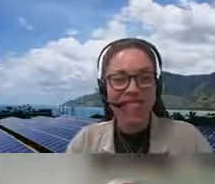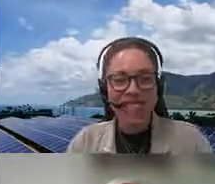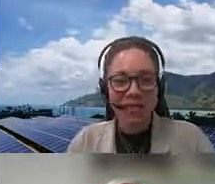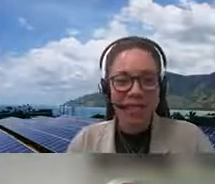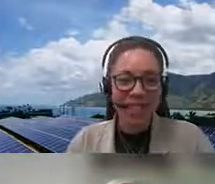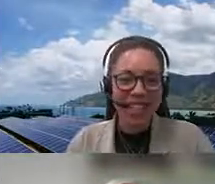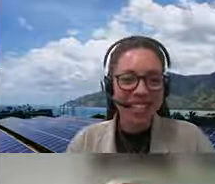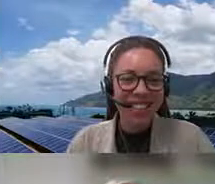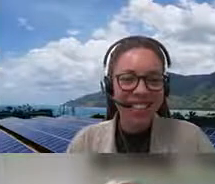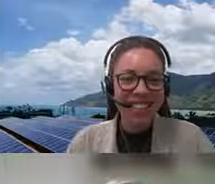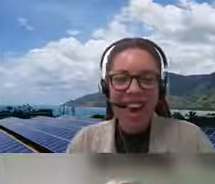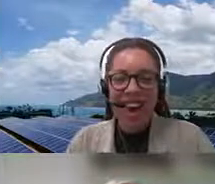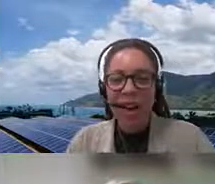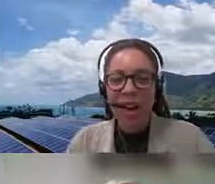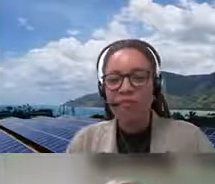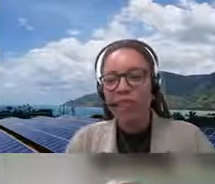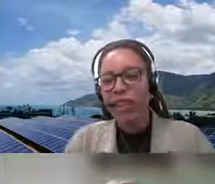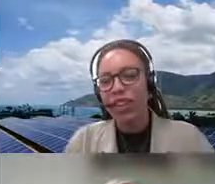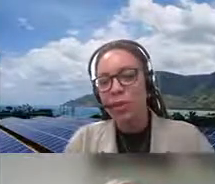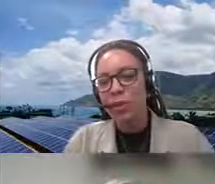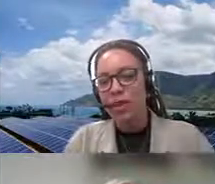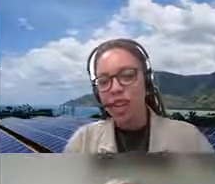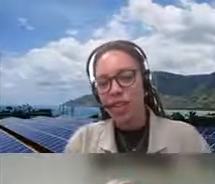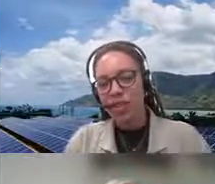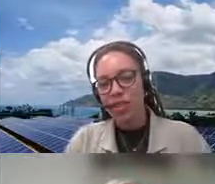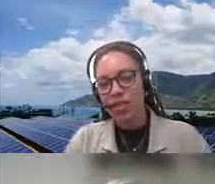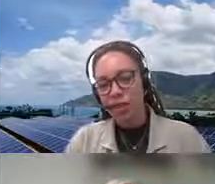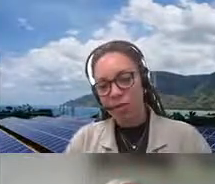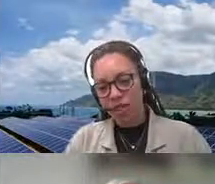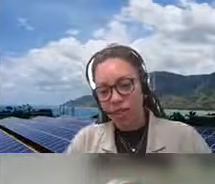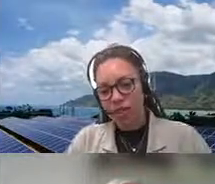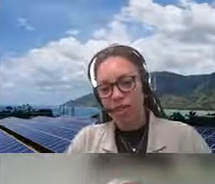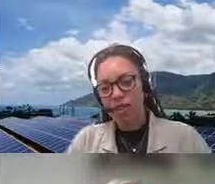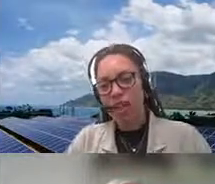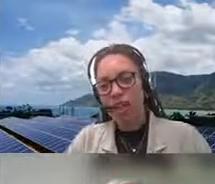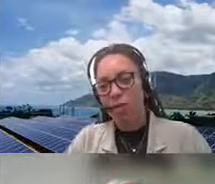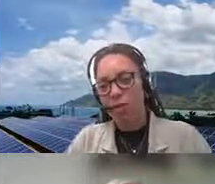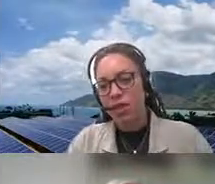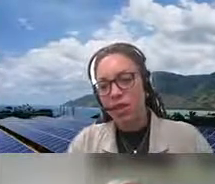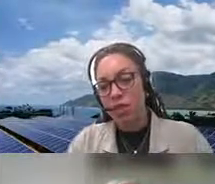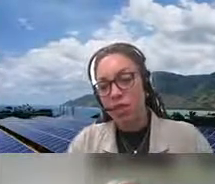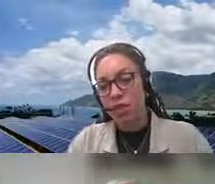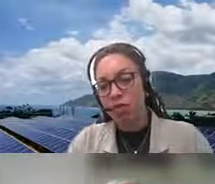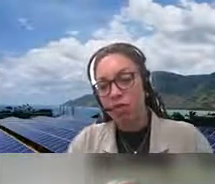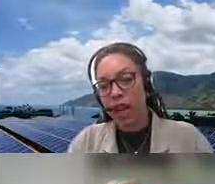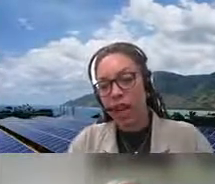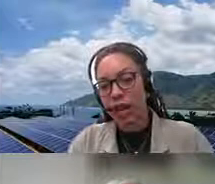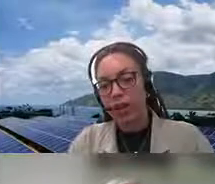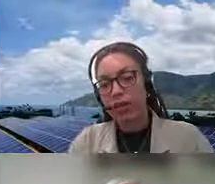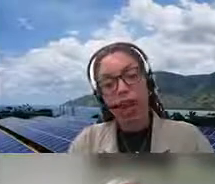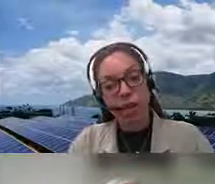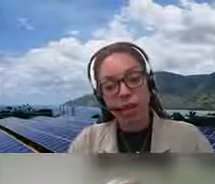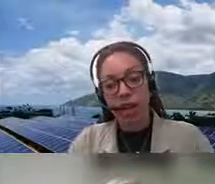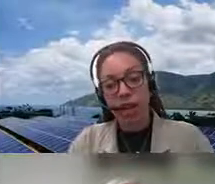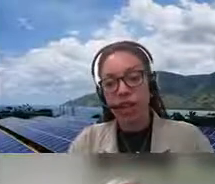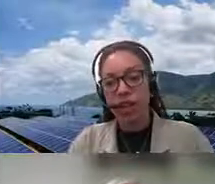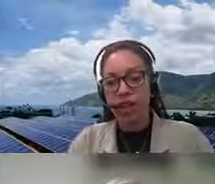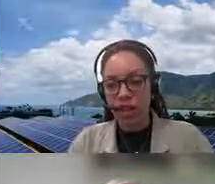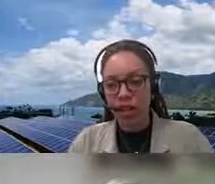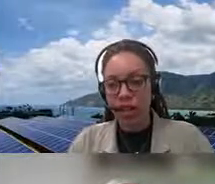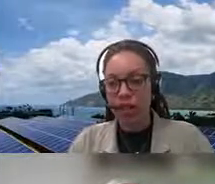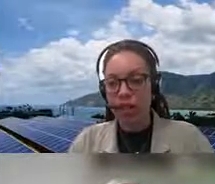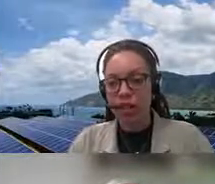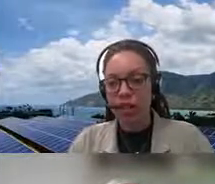confirmed over the last couple of years. This project, as Joe mentioned, is a consortium between Queensland Farmers